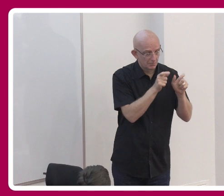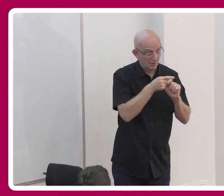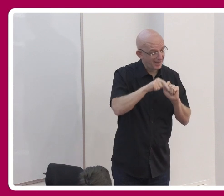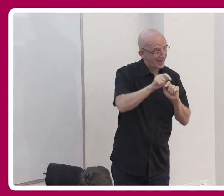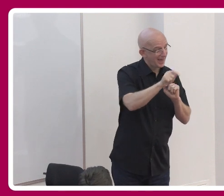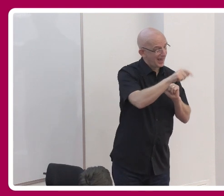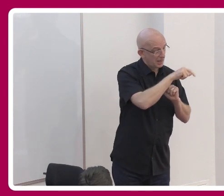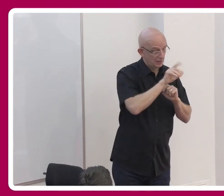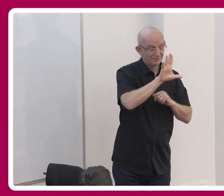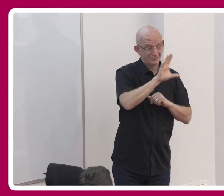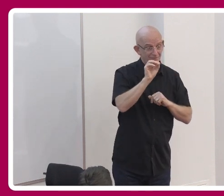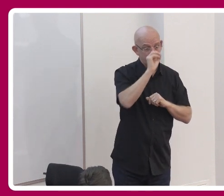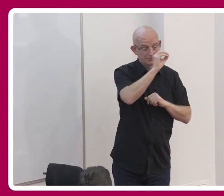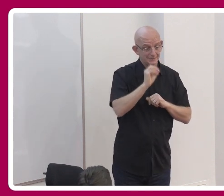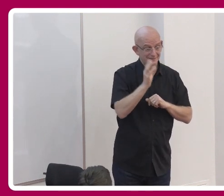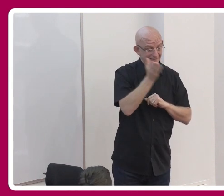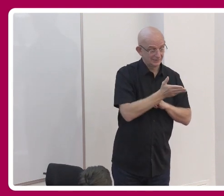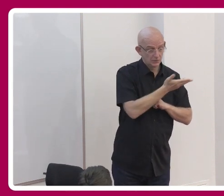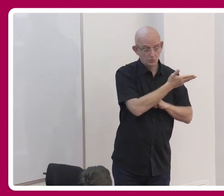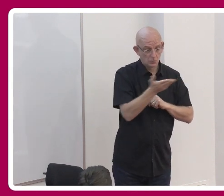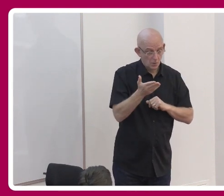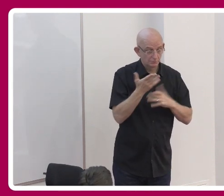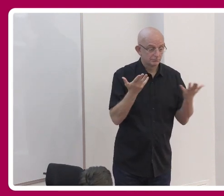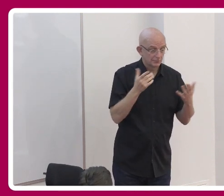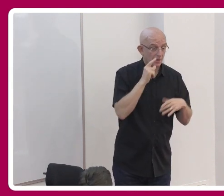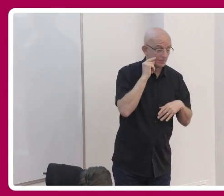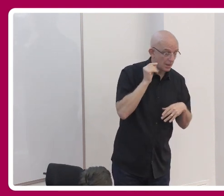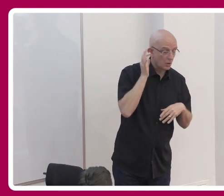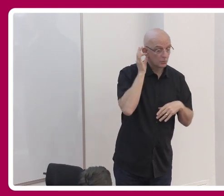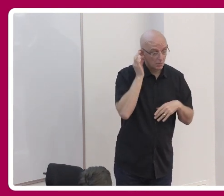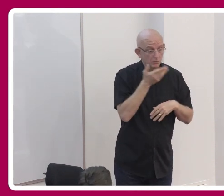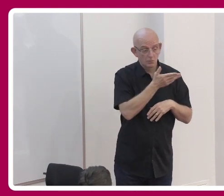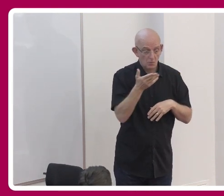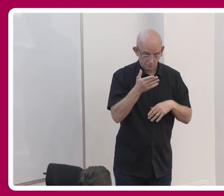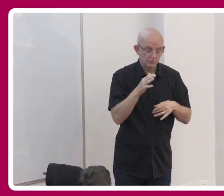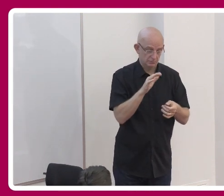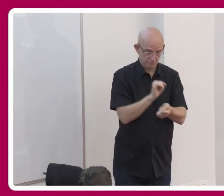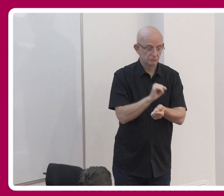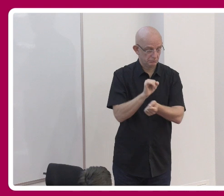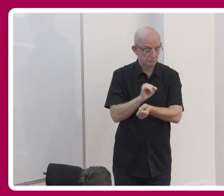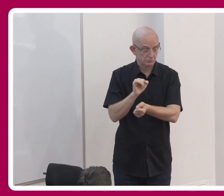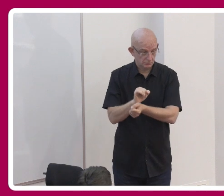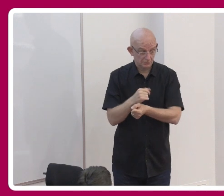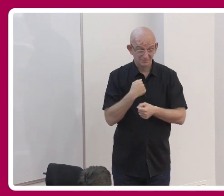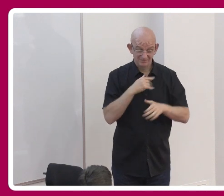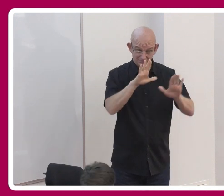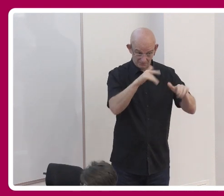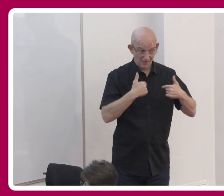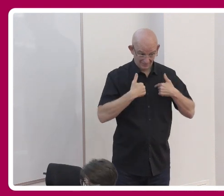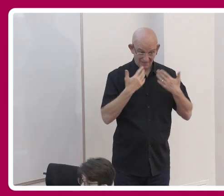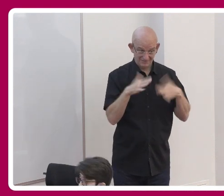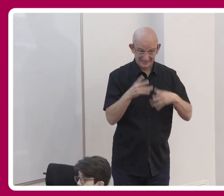each other. I have seen this also with my own eyes in Ghana, sort of places where men and women